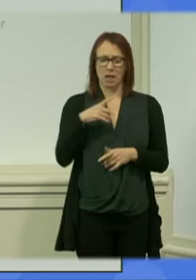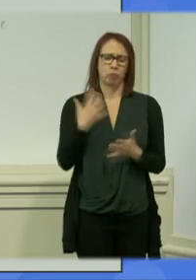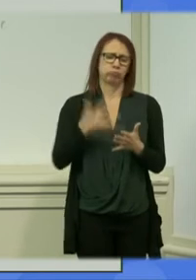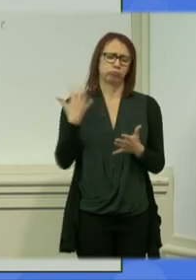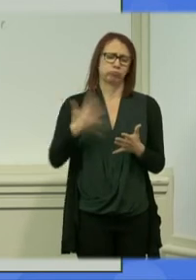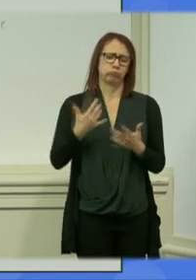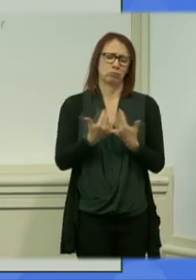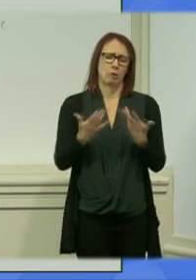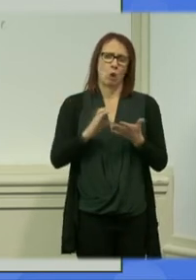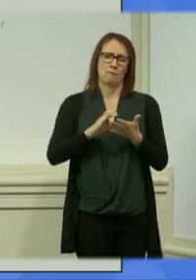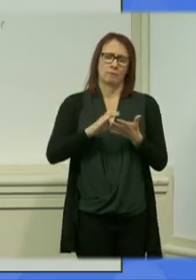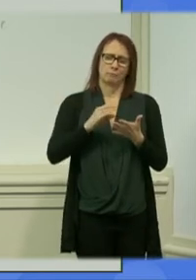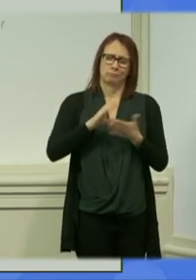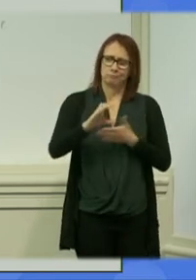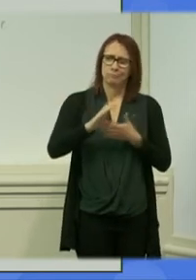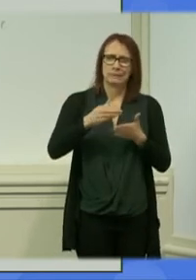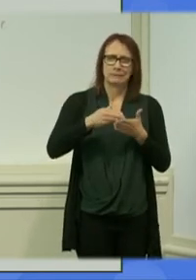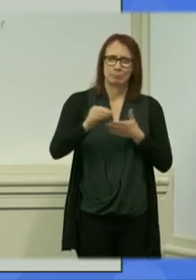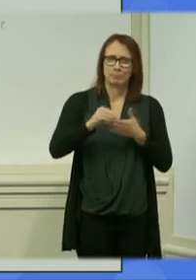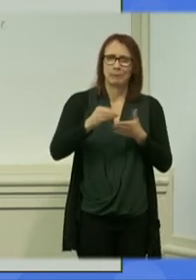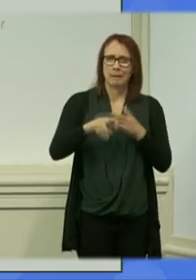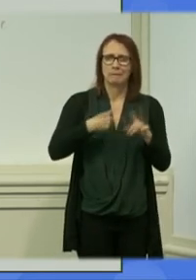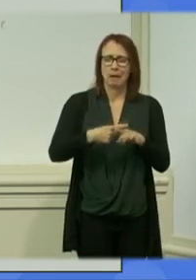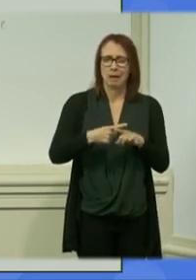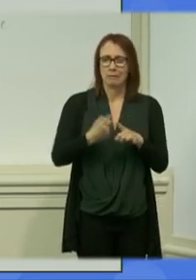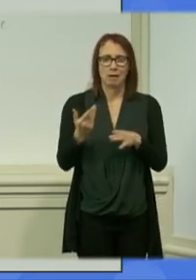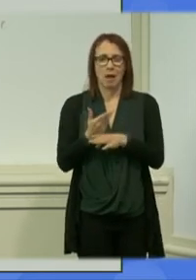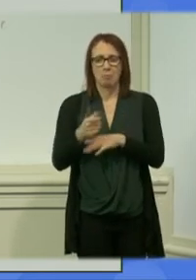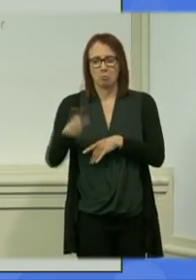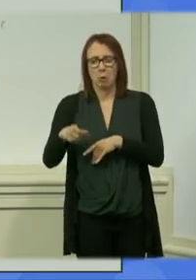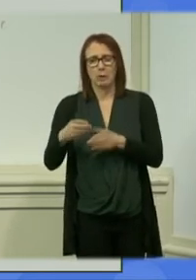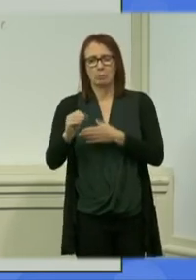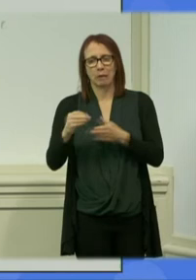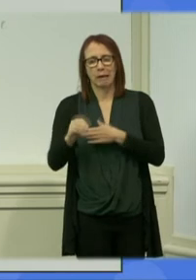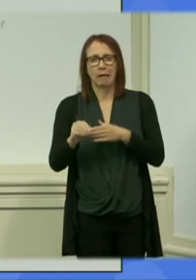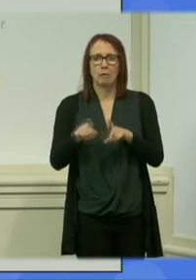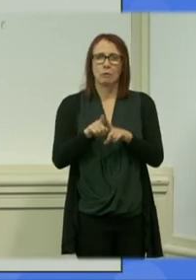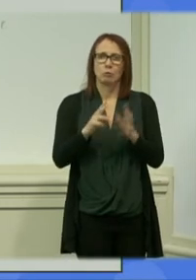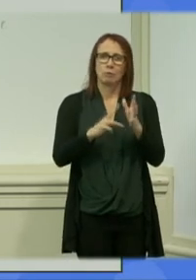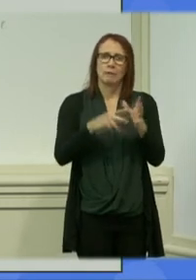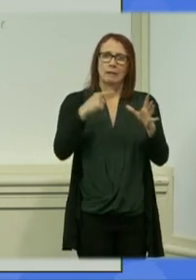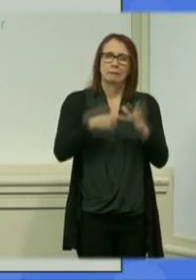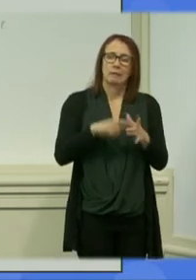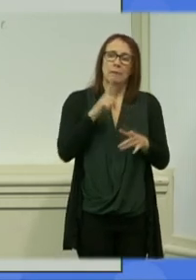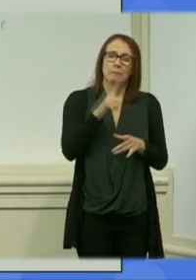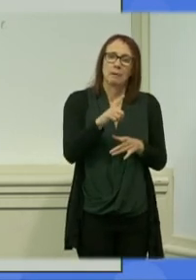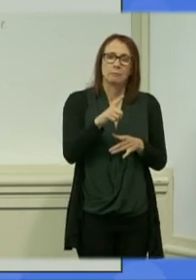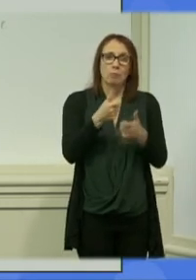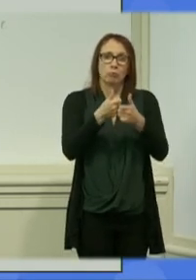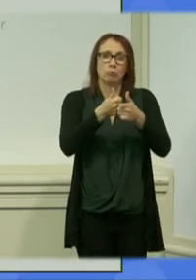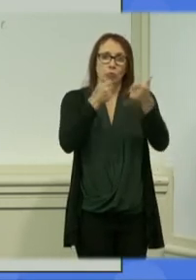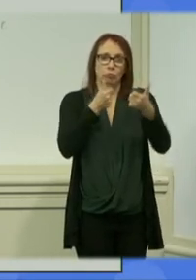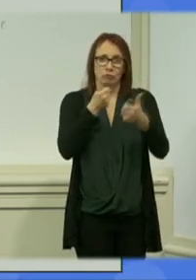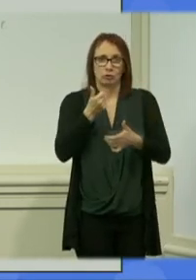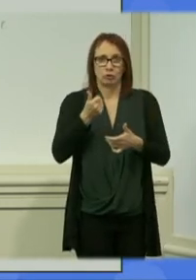might mention that their employees pay taxes. They might mention to the collect VAT, but what we're looking at here with the corporation